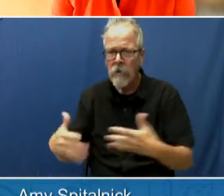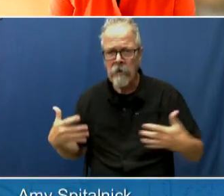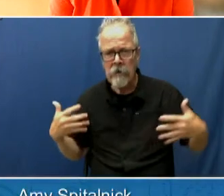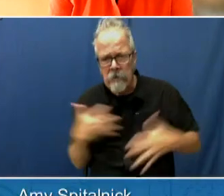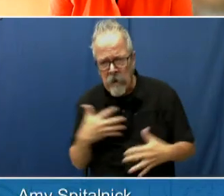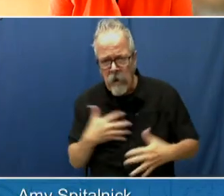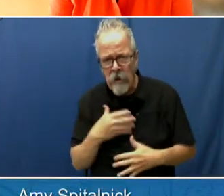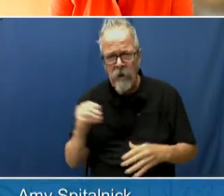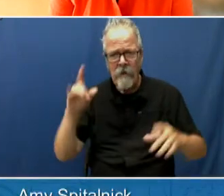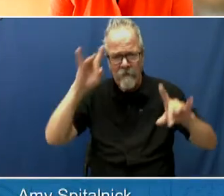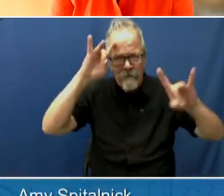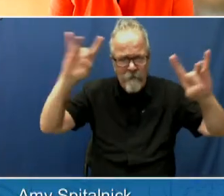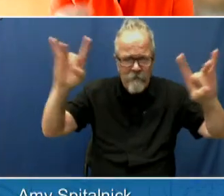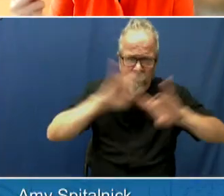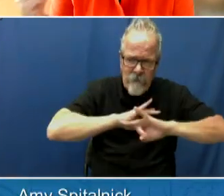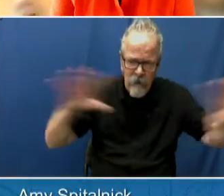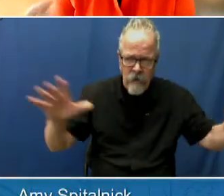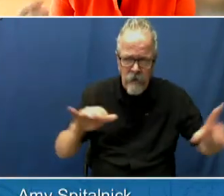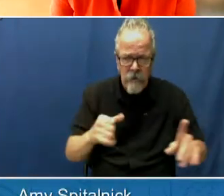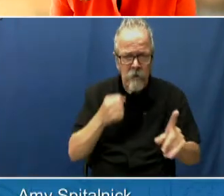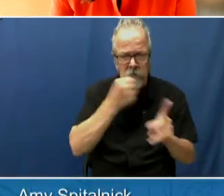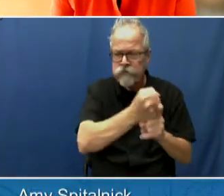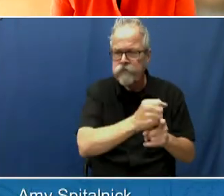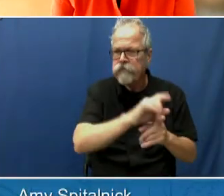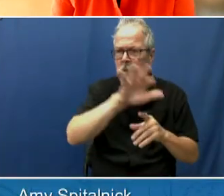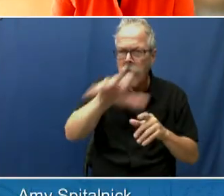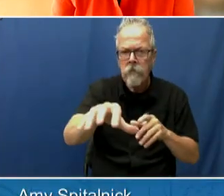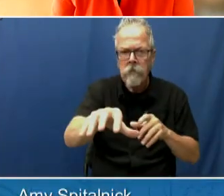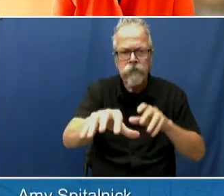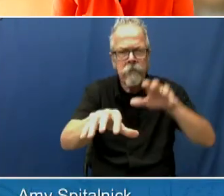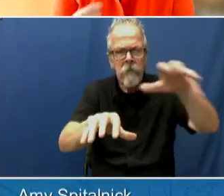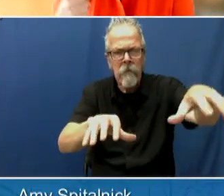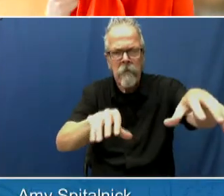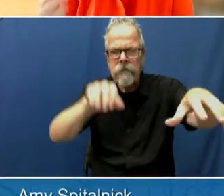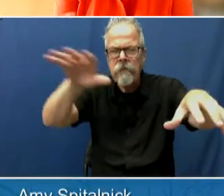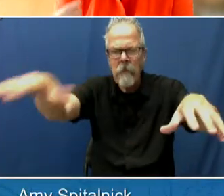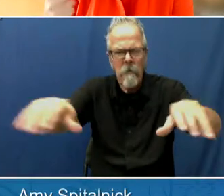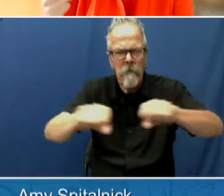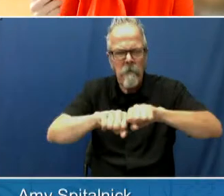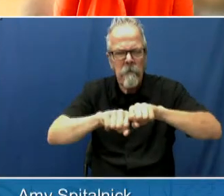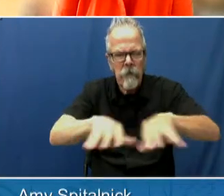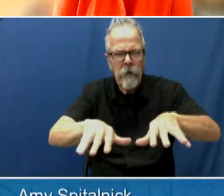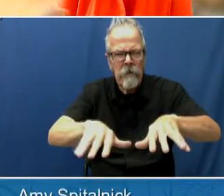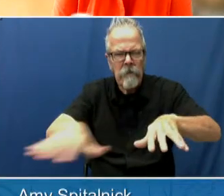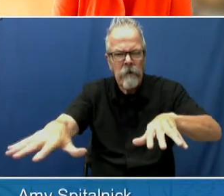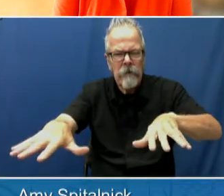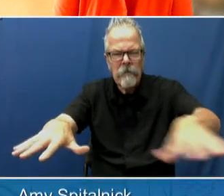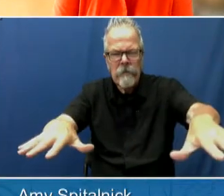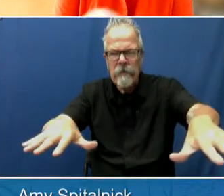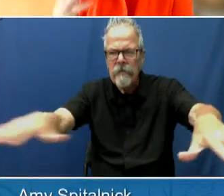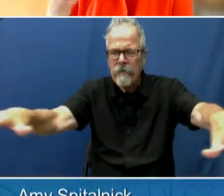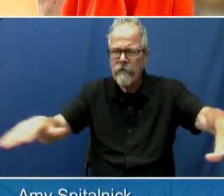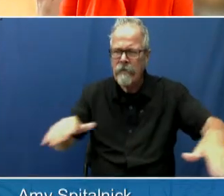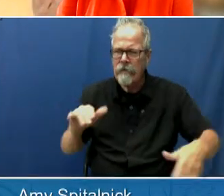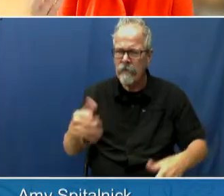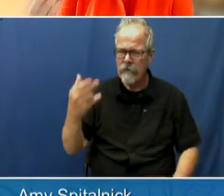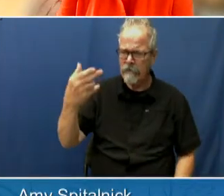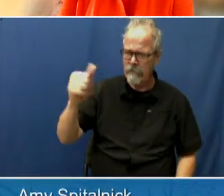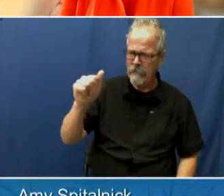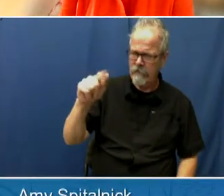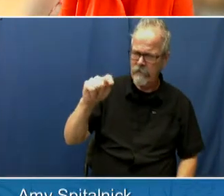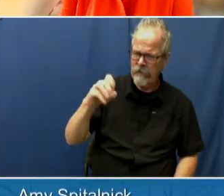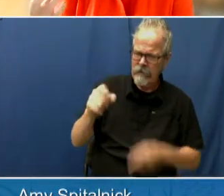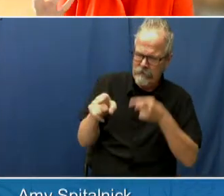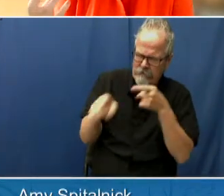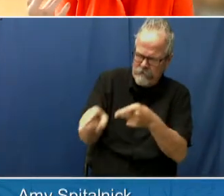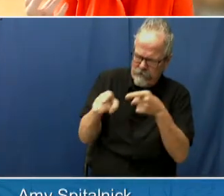act of terror or violence. It's the record level hate crimes targeting people in cities around this country. It's the extremism that